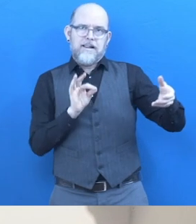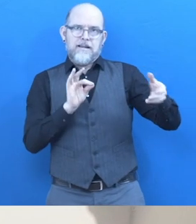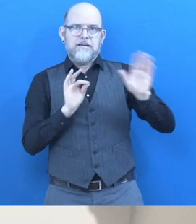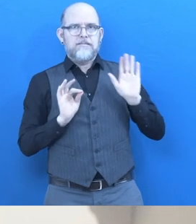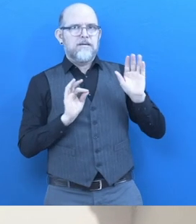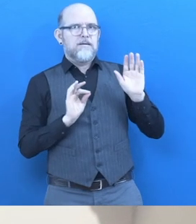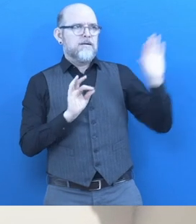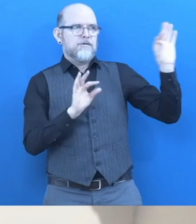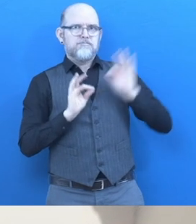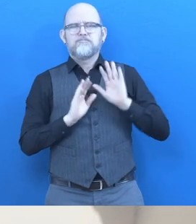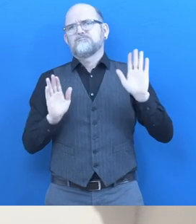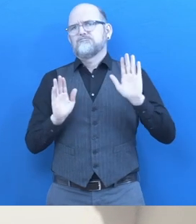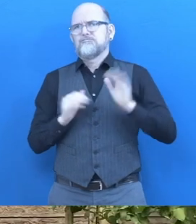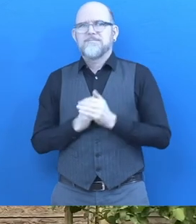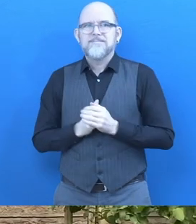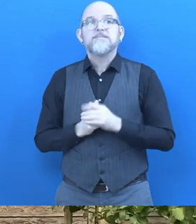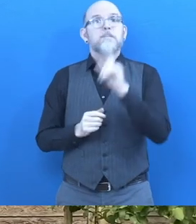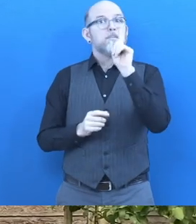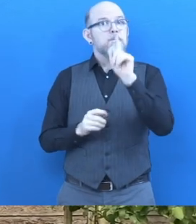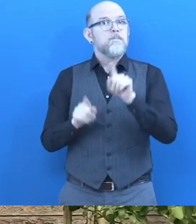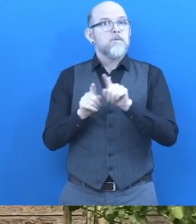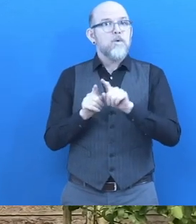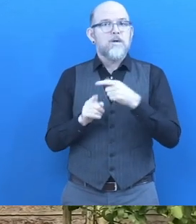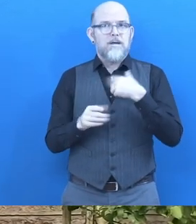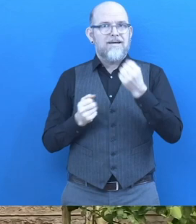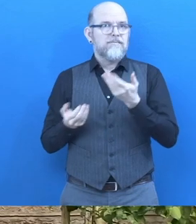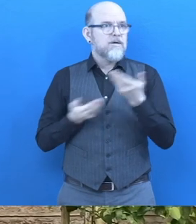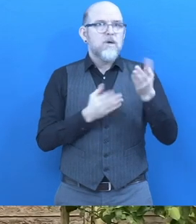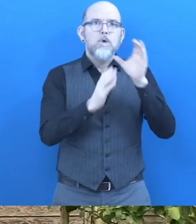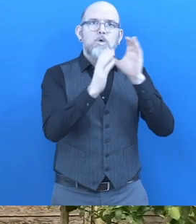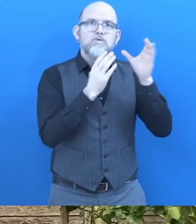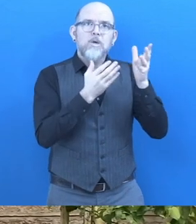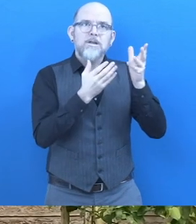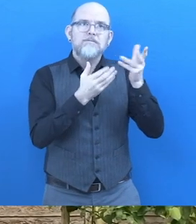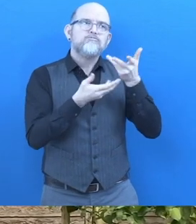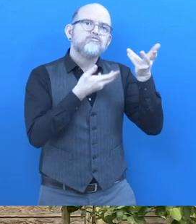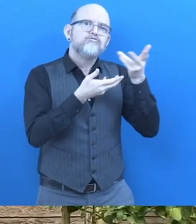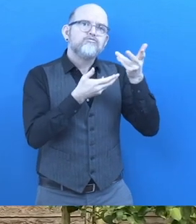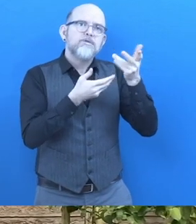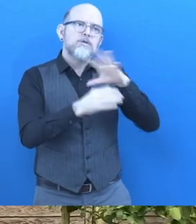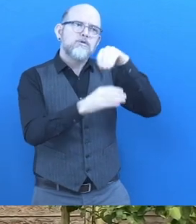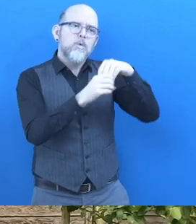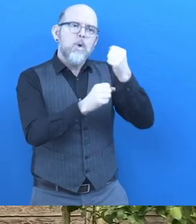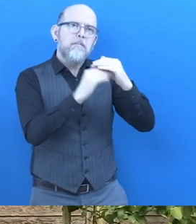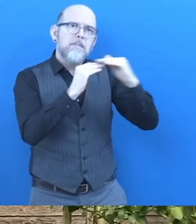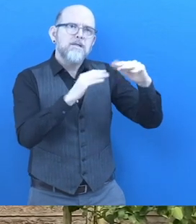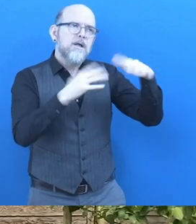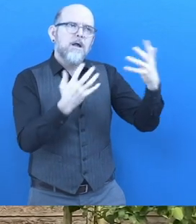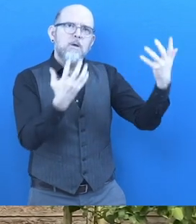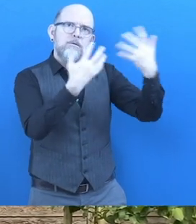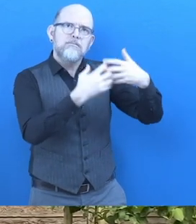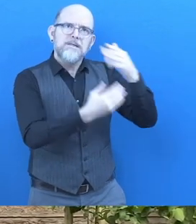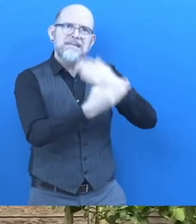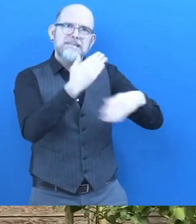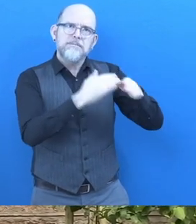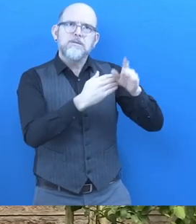job. We also offer consultancy services in disability inclusion at the workspace and disability audit, so that employers